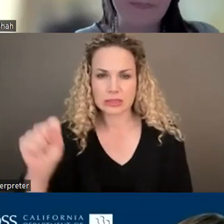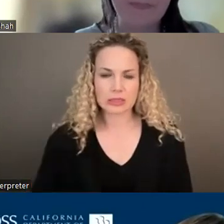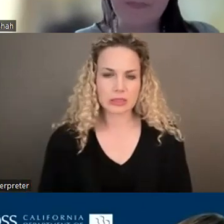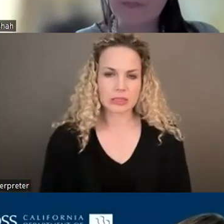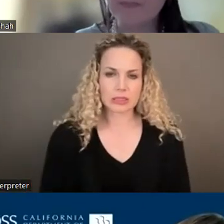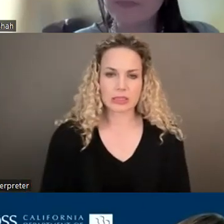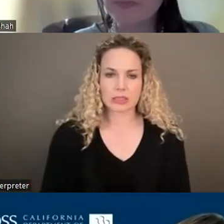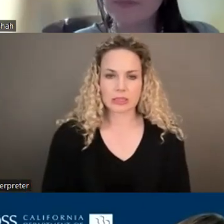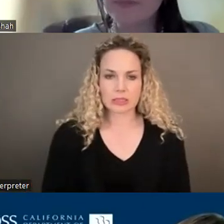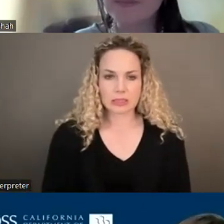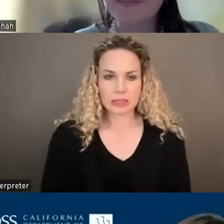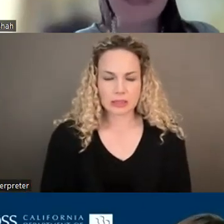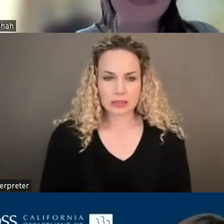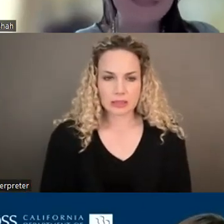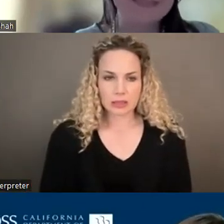Yes.